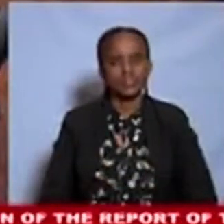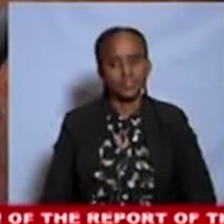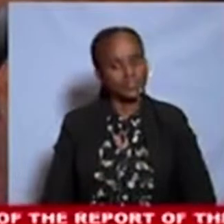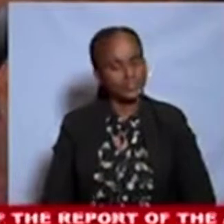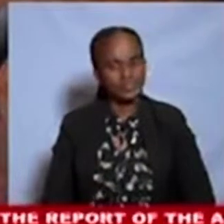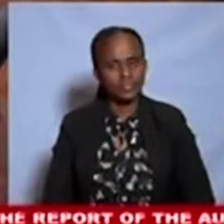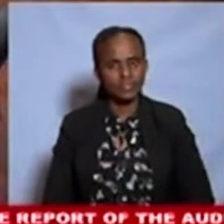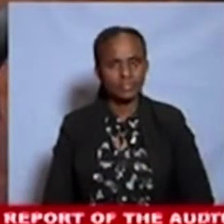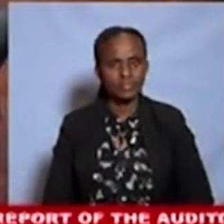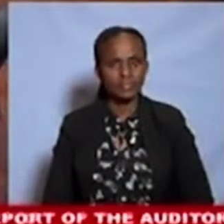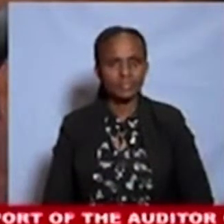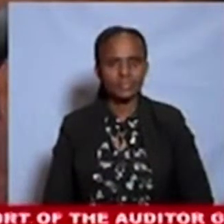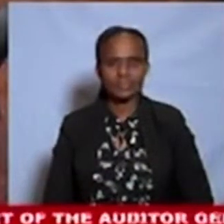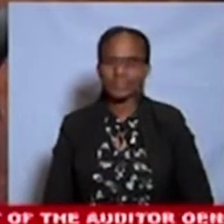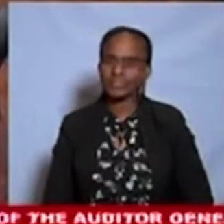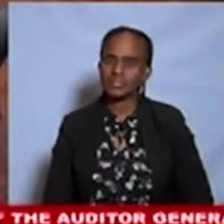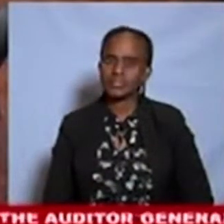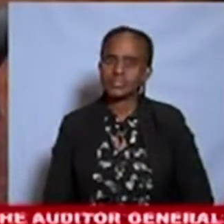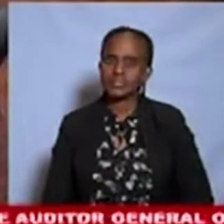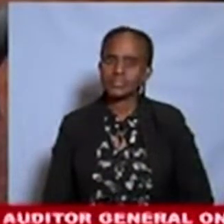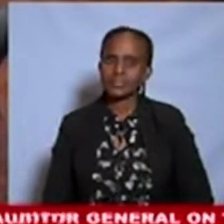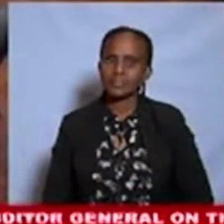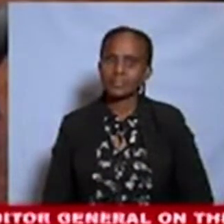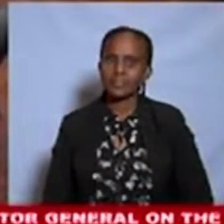Honorable Kolara.